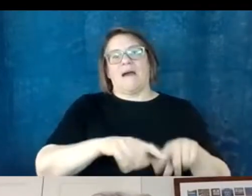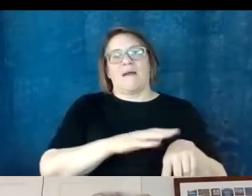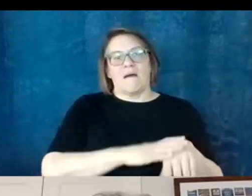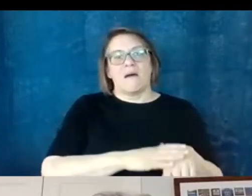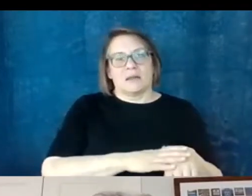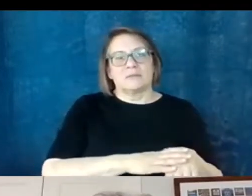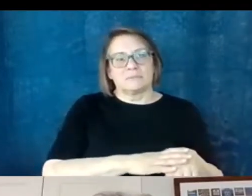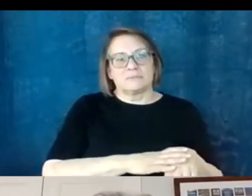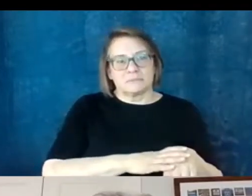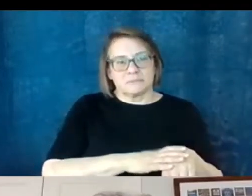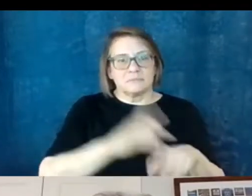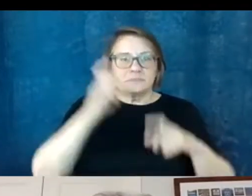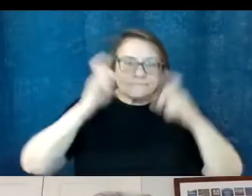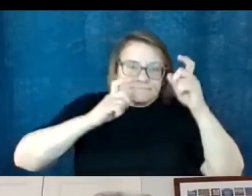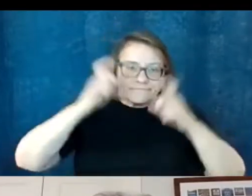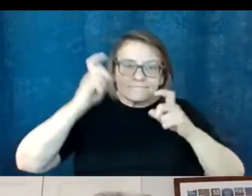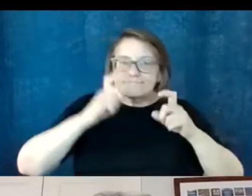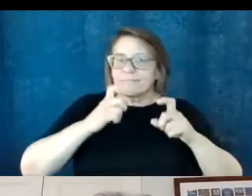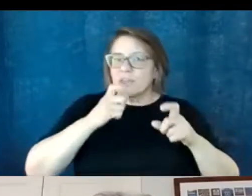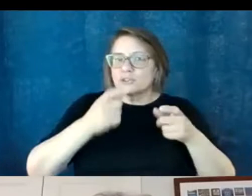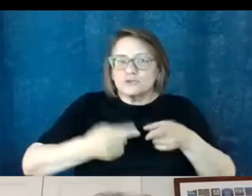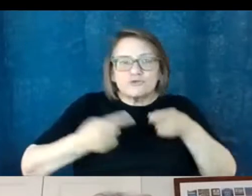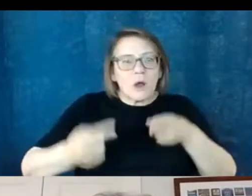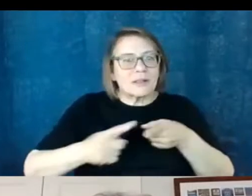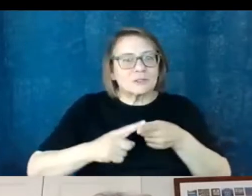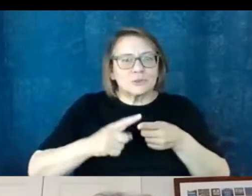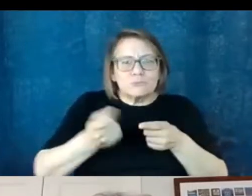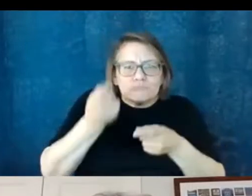who rely on that are struggling with.